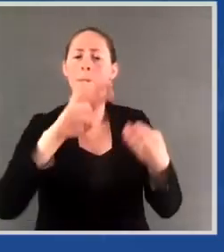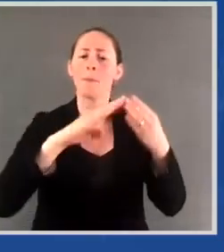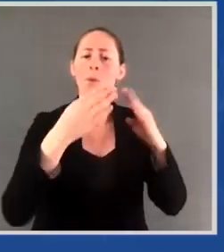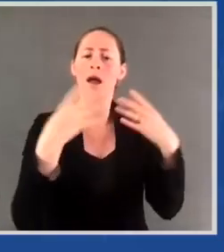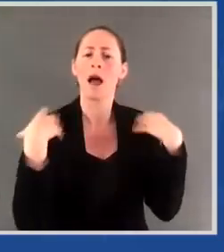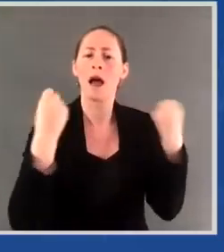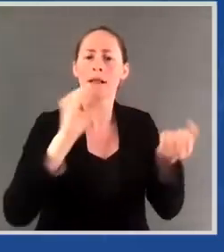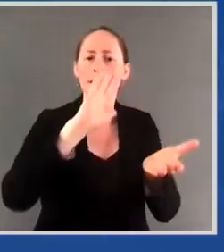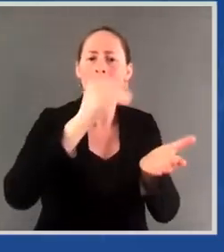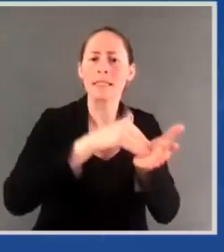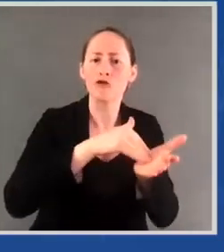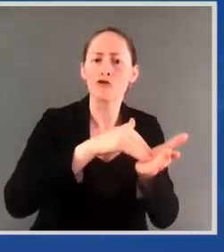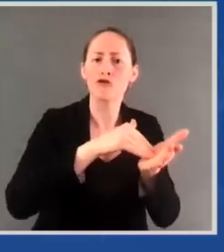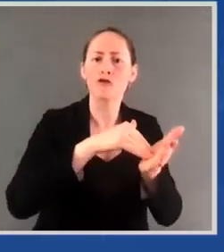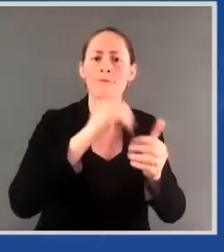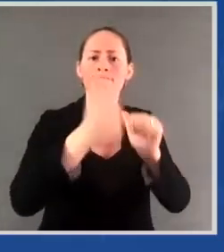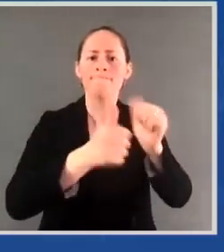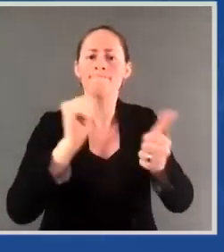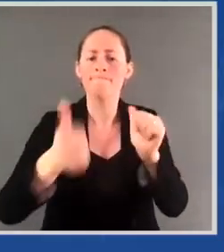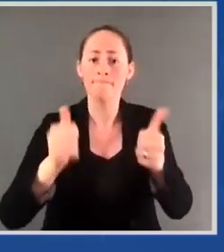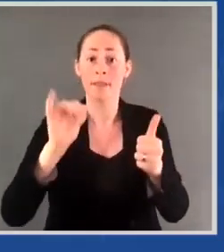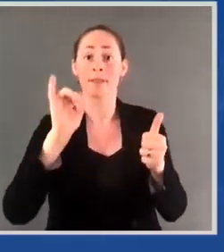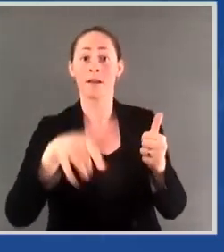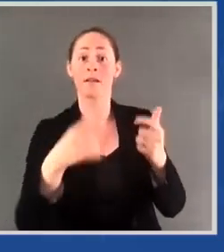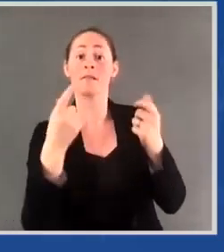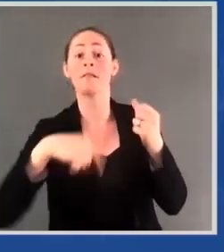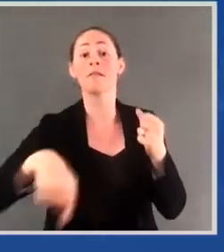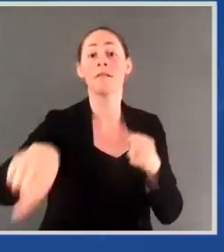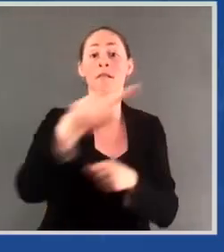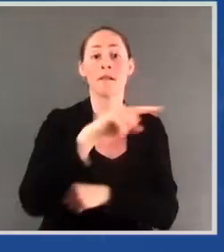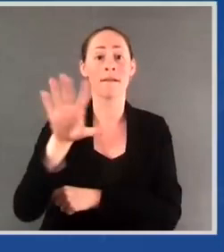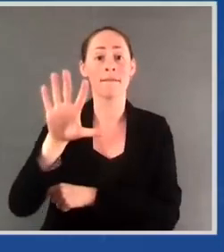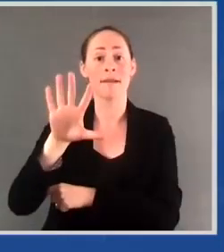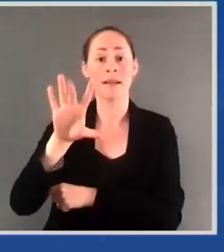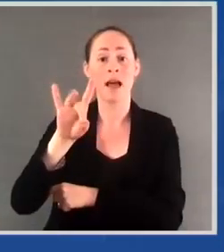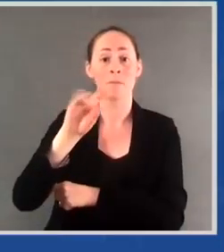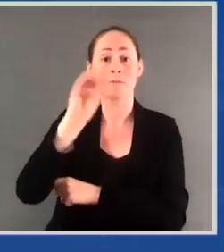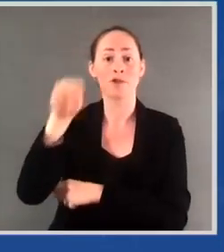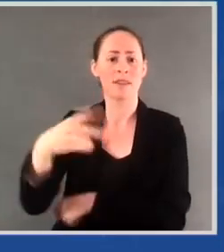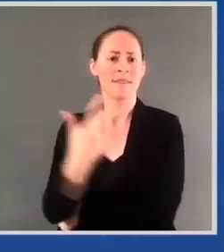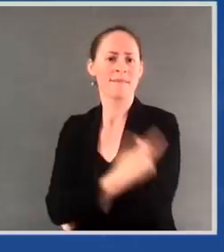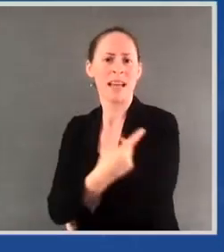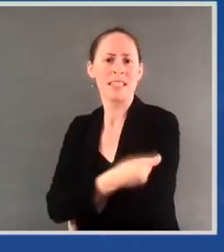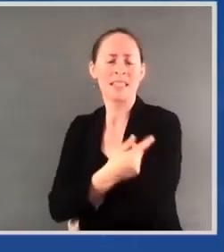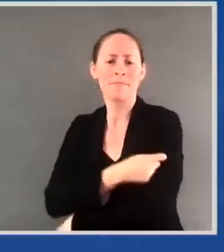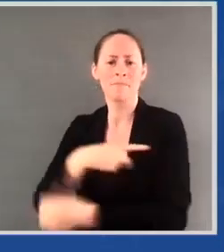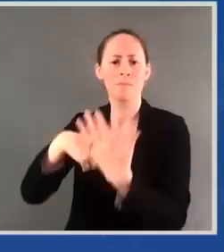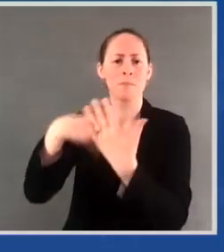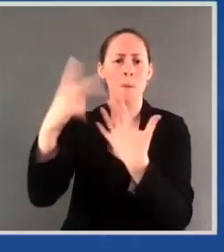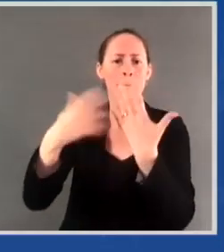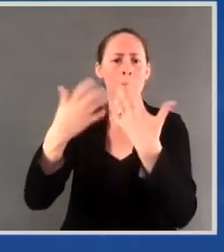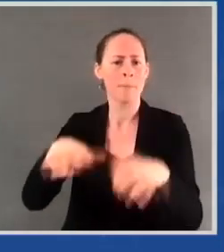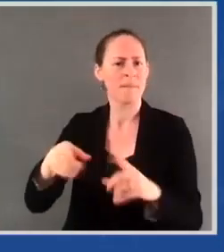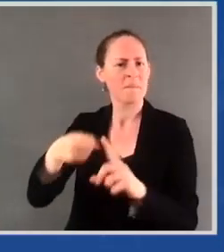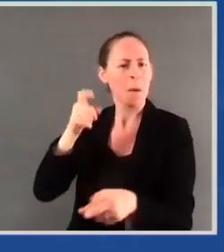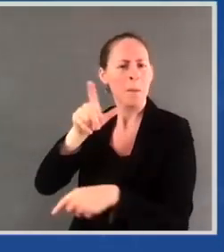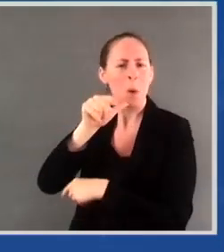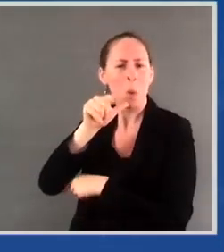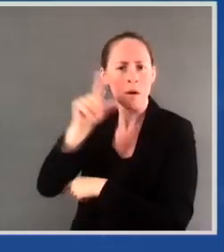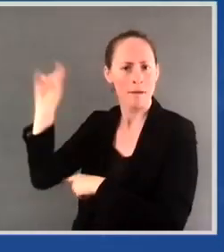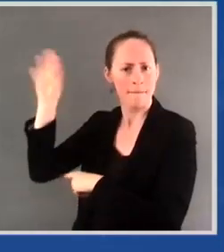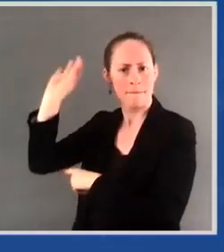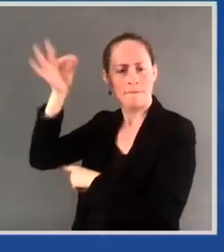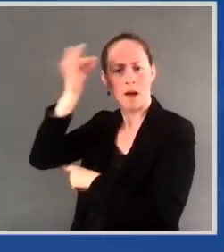the shots administered by federally run vaccination sites have gone to people of color. And across the